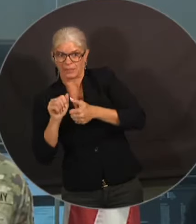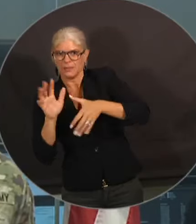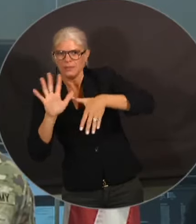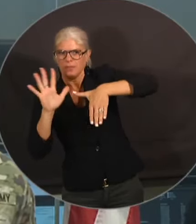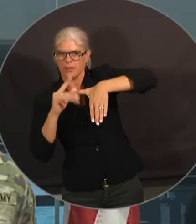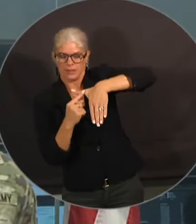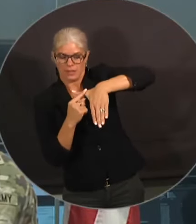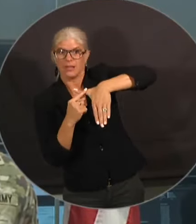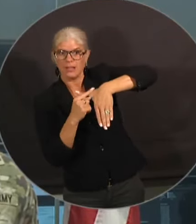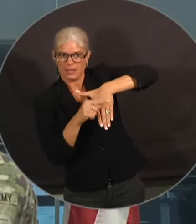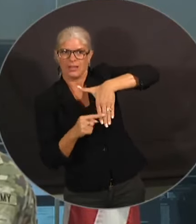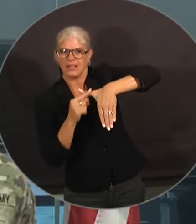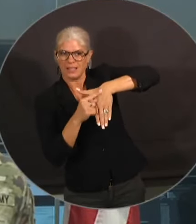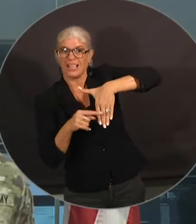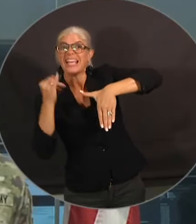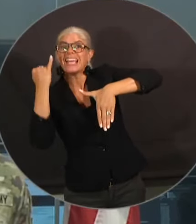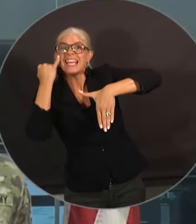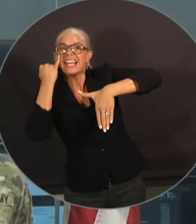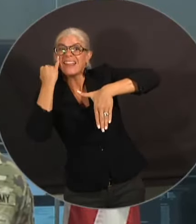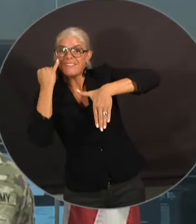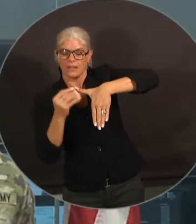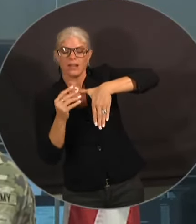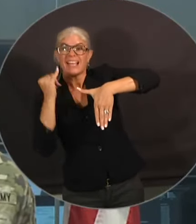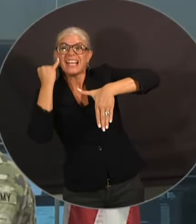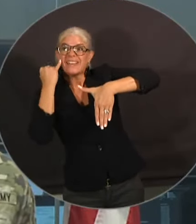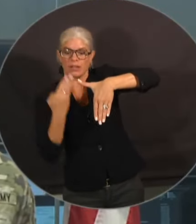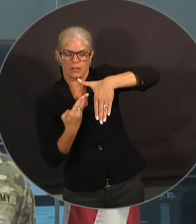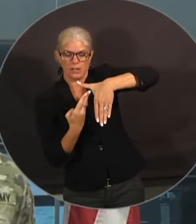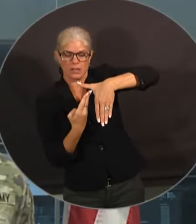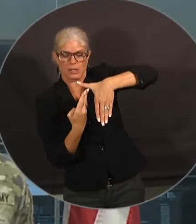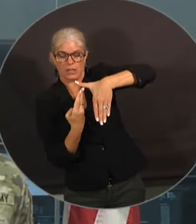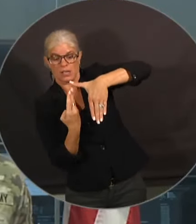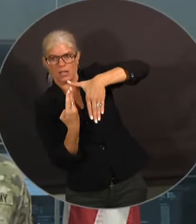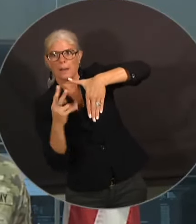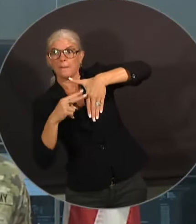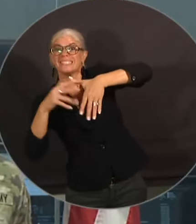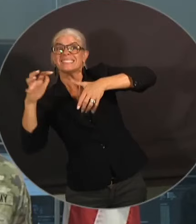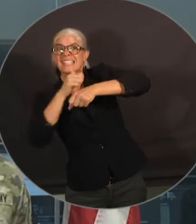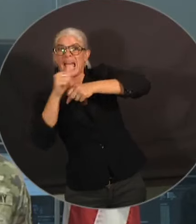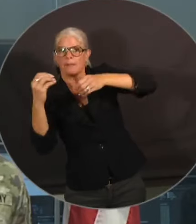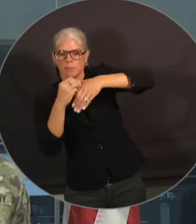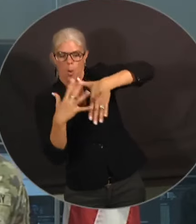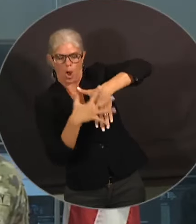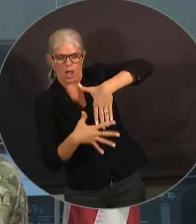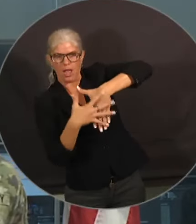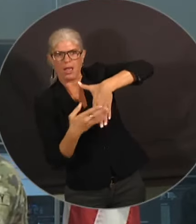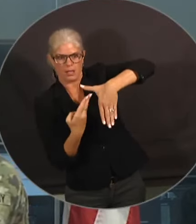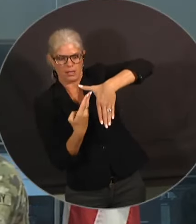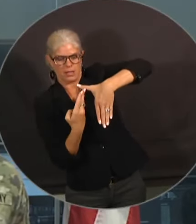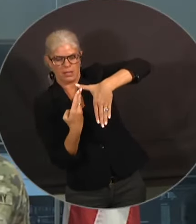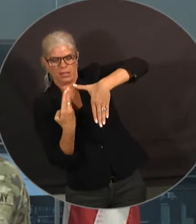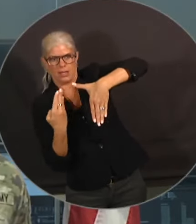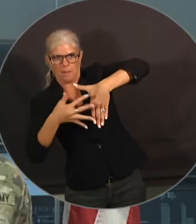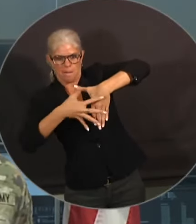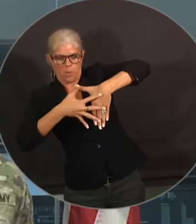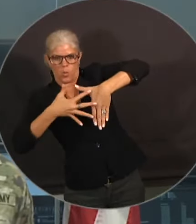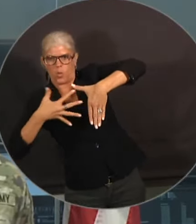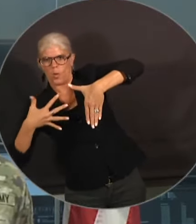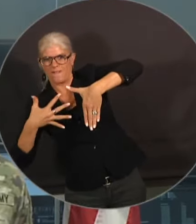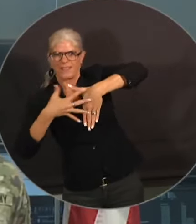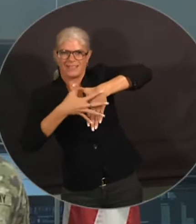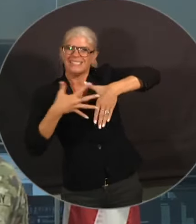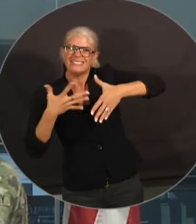with the mayor of the city. We've spoken with the county leadership. I've spoken with the sheriff. People are ready. They're taking this